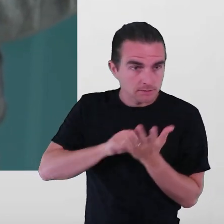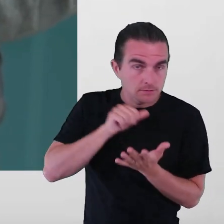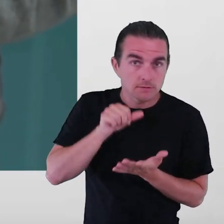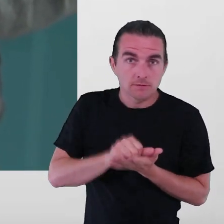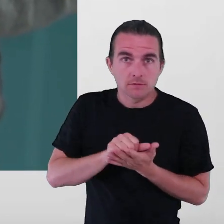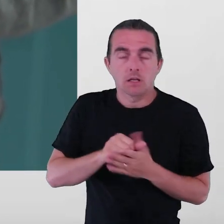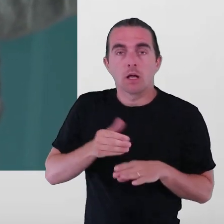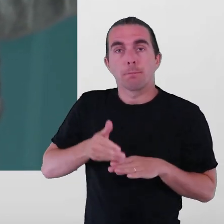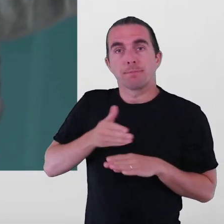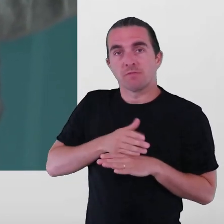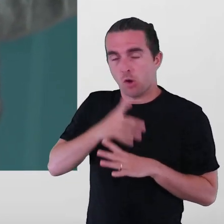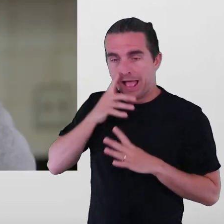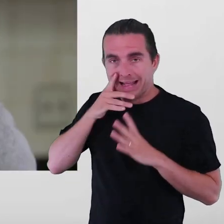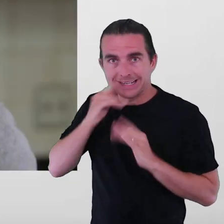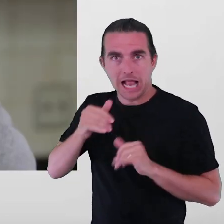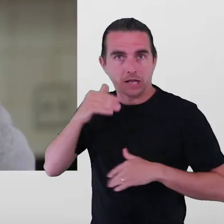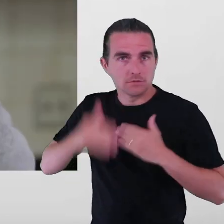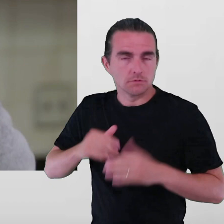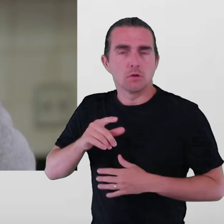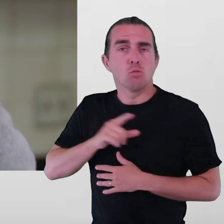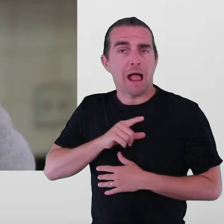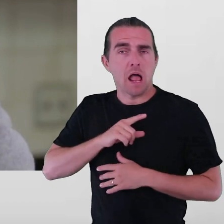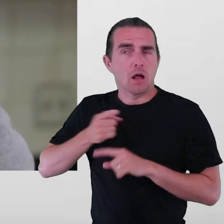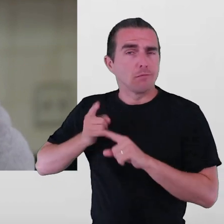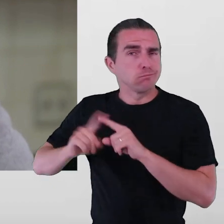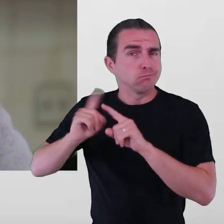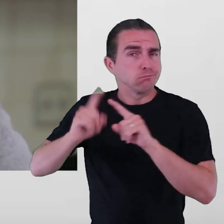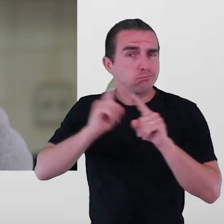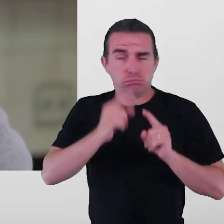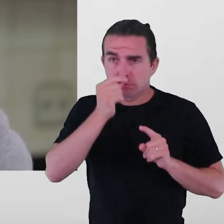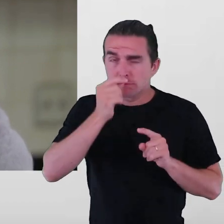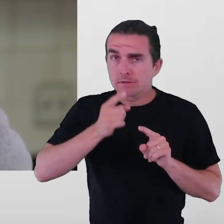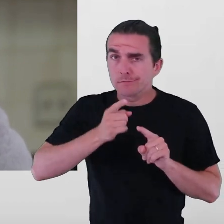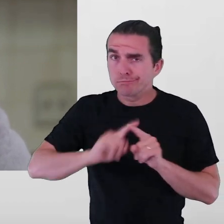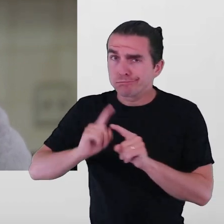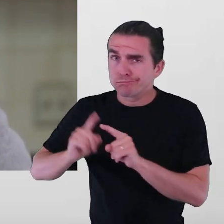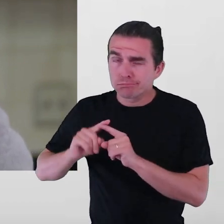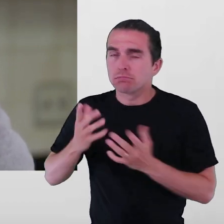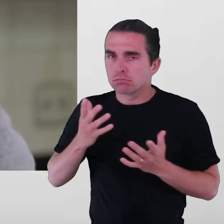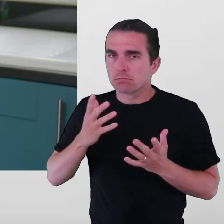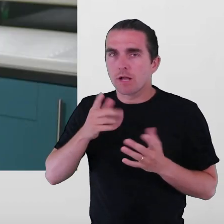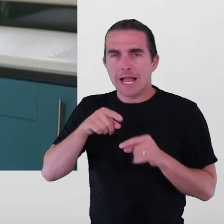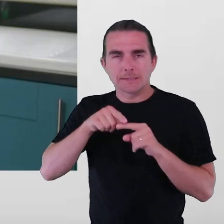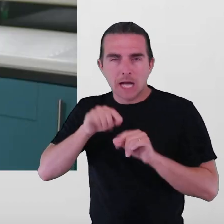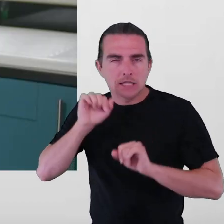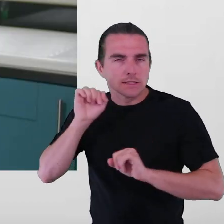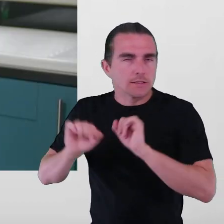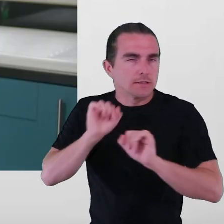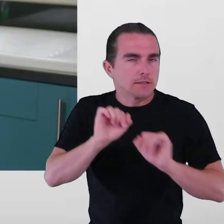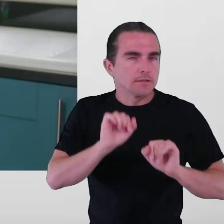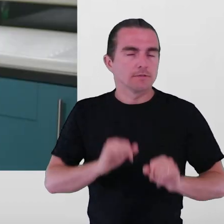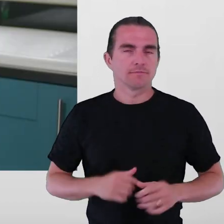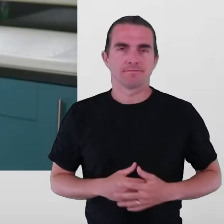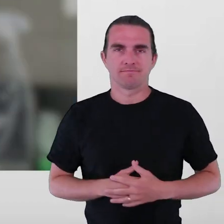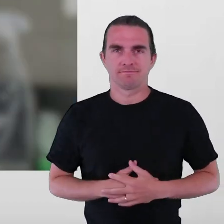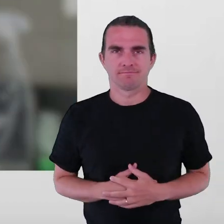the instructions in your kit before you take the test, as they may vary slightly depending on the